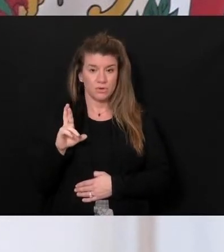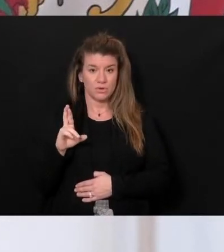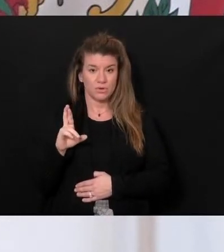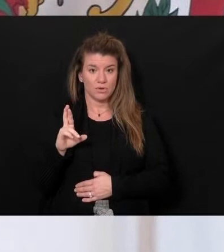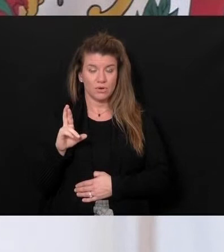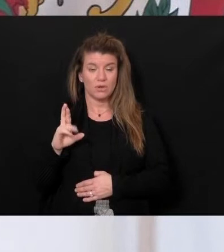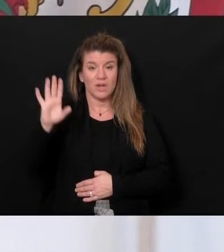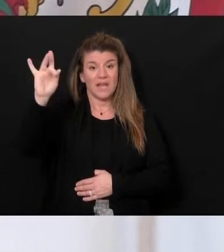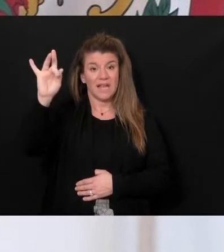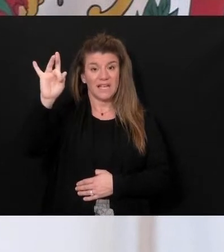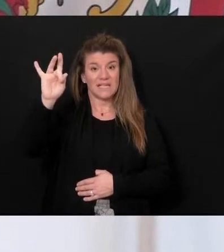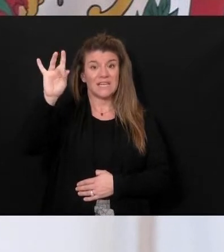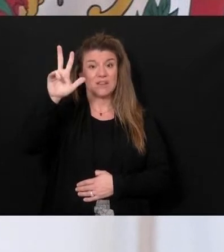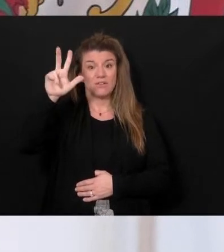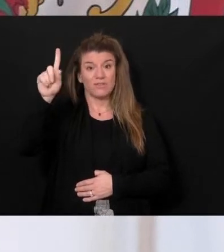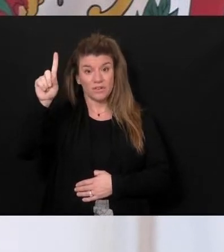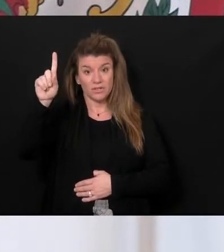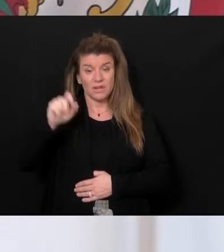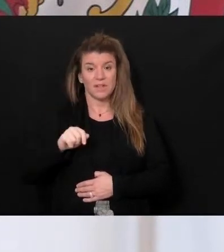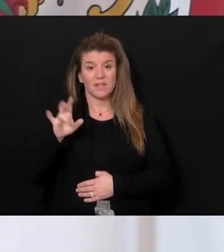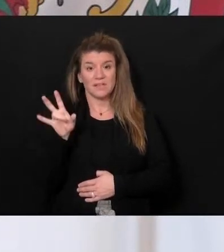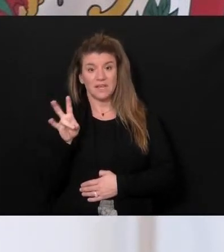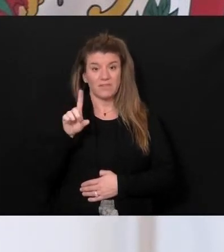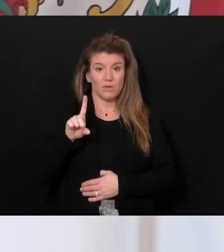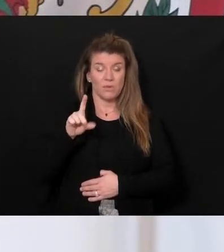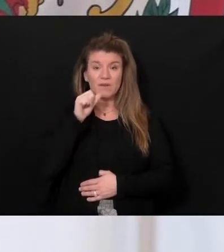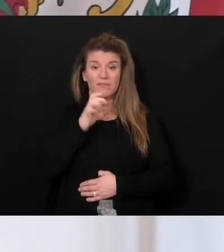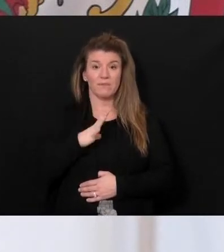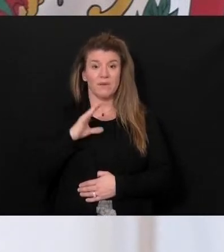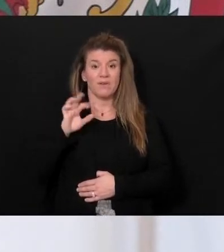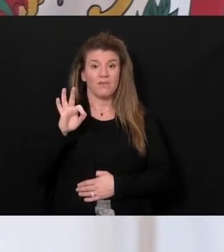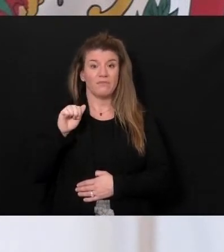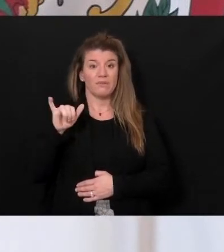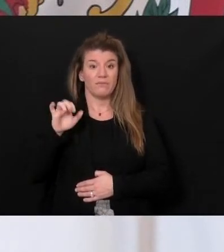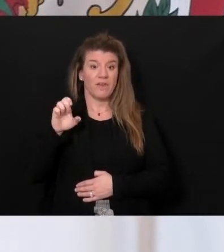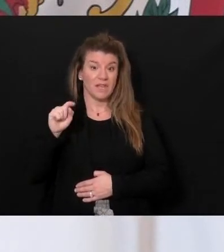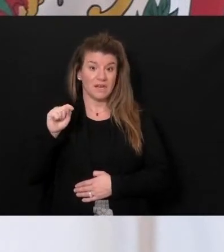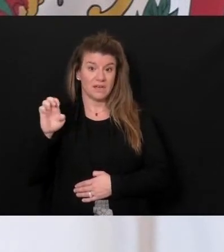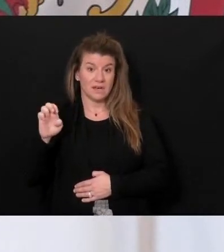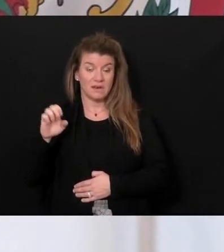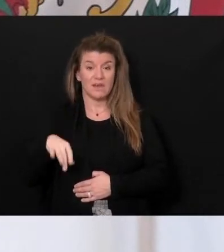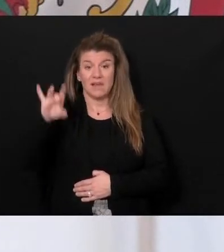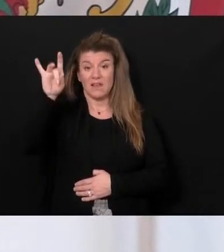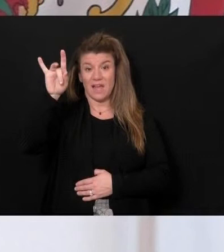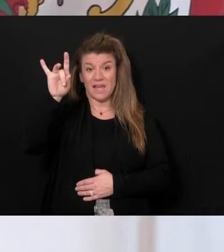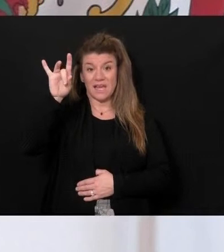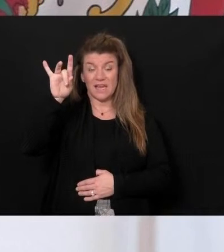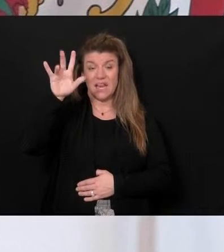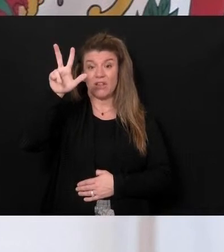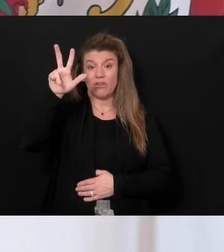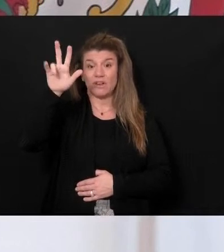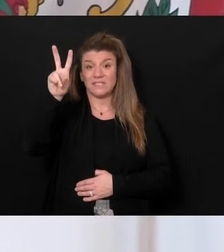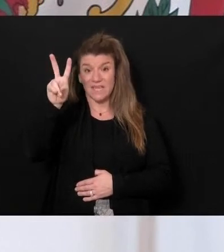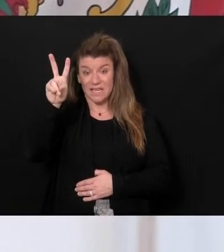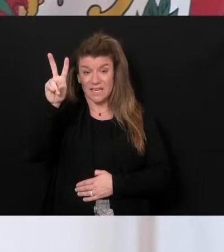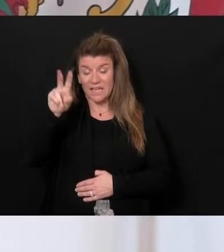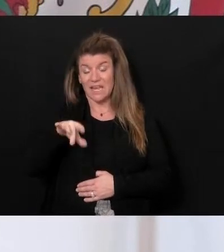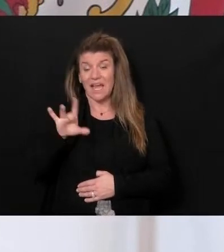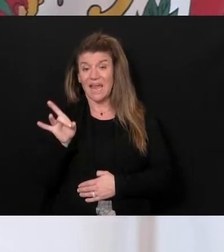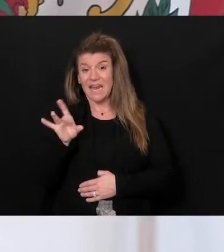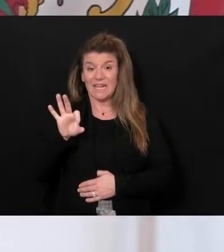Our 1,831st death, a 71-year-old female from Fayette County. Our 1,832nd death,